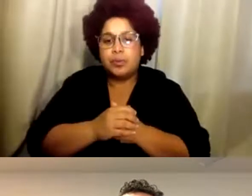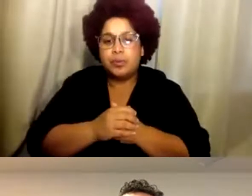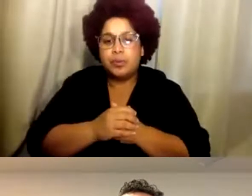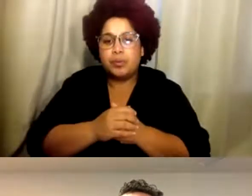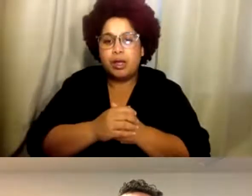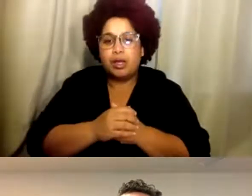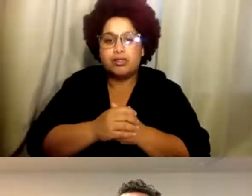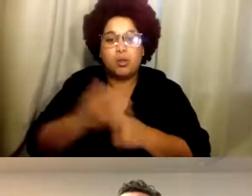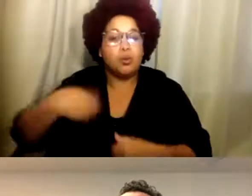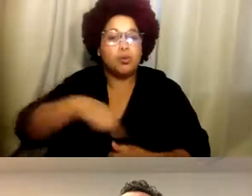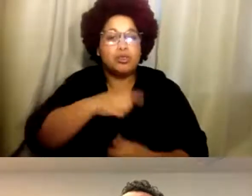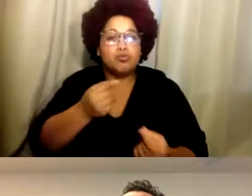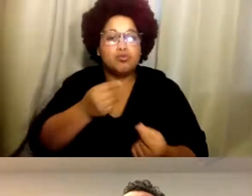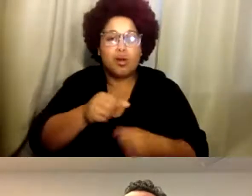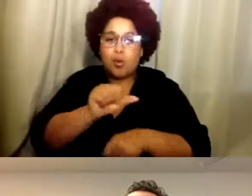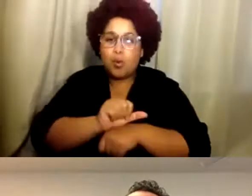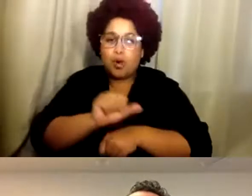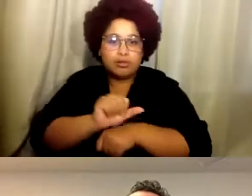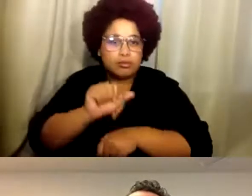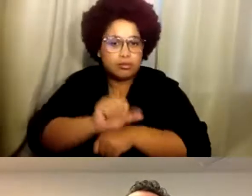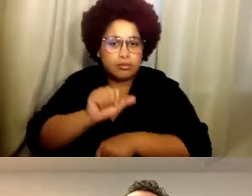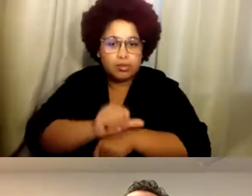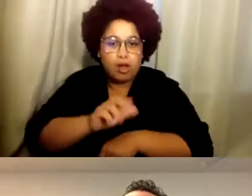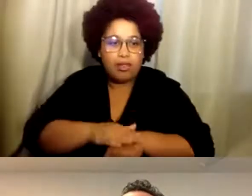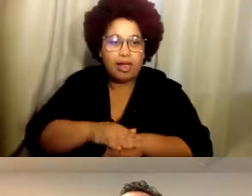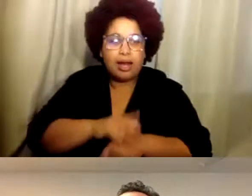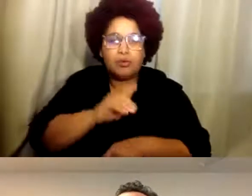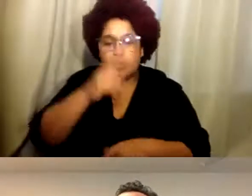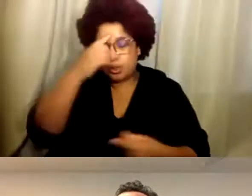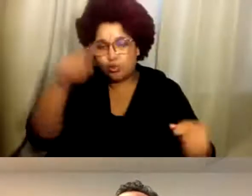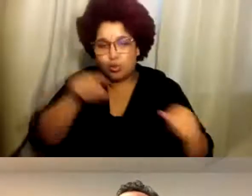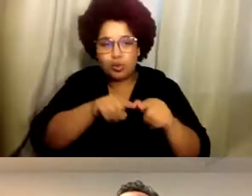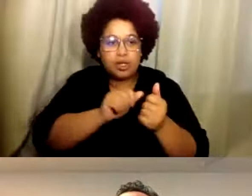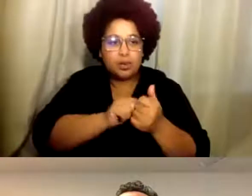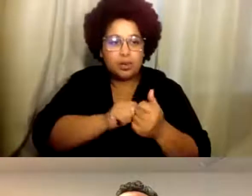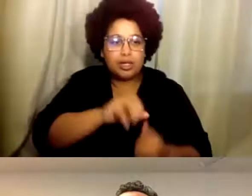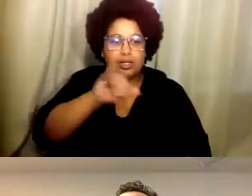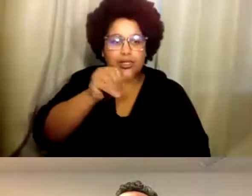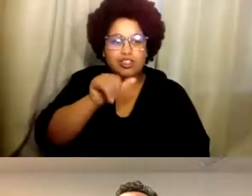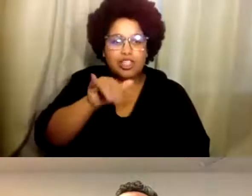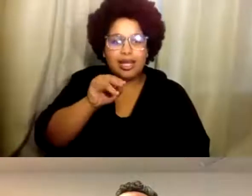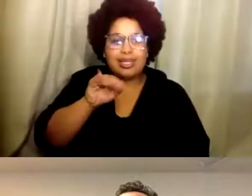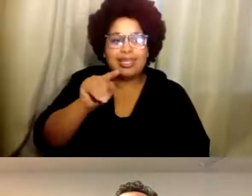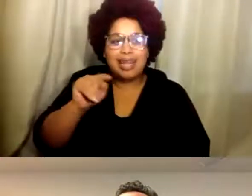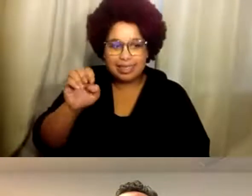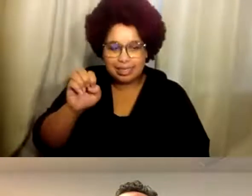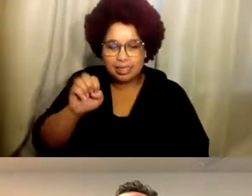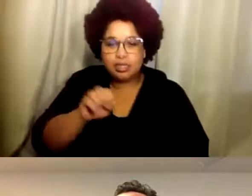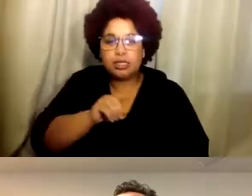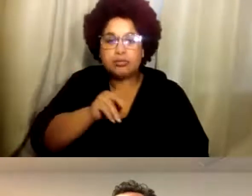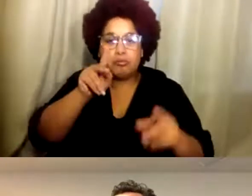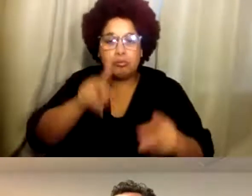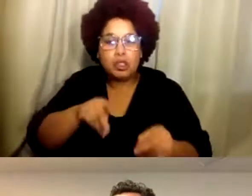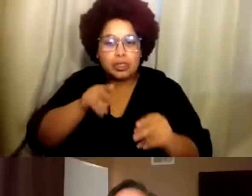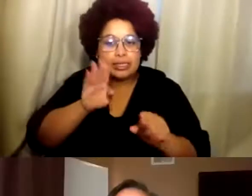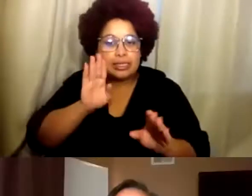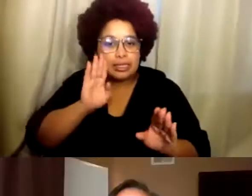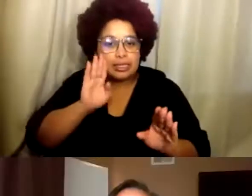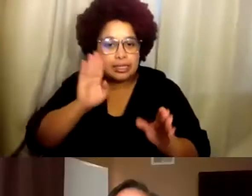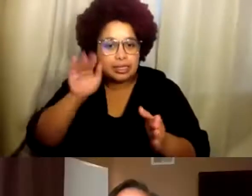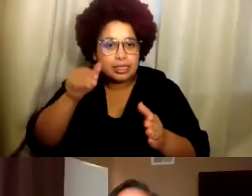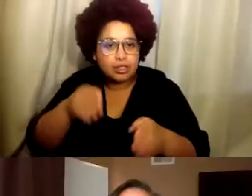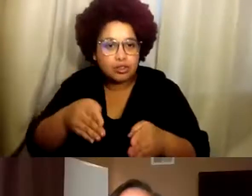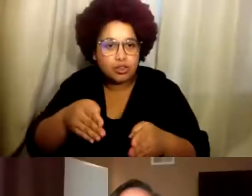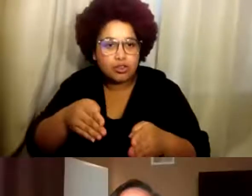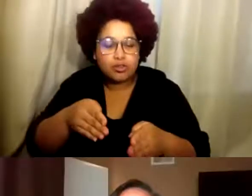But we're working on it. I mean, I agree with Jeanette. It is person-centered, and so those that maybe might be on the